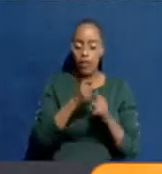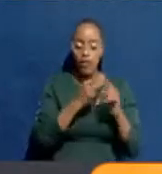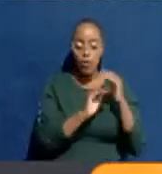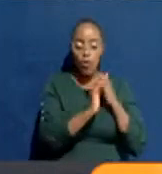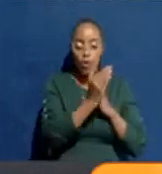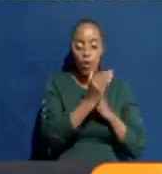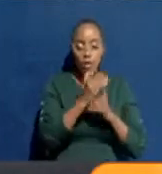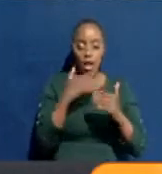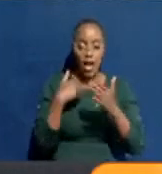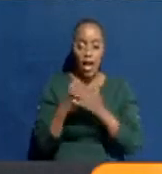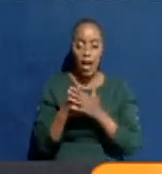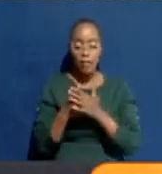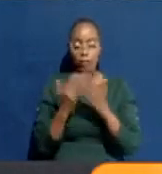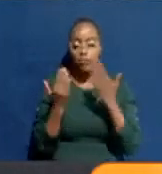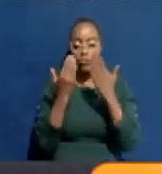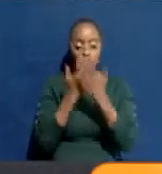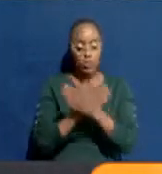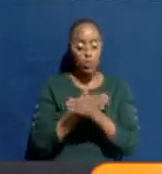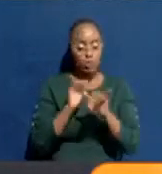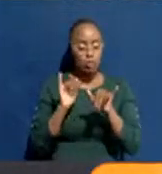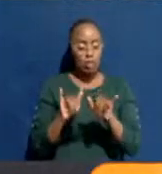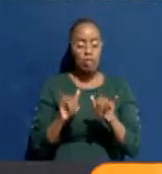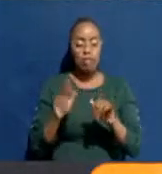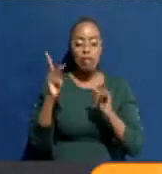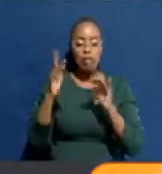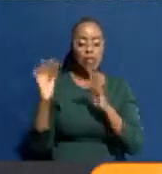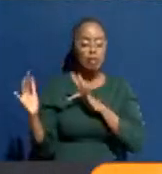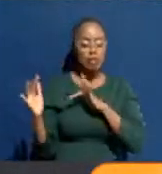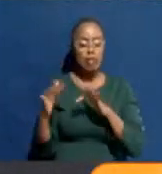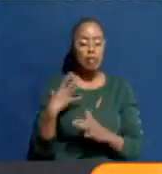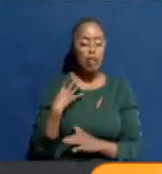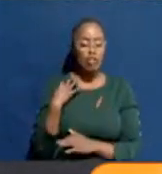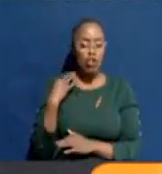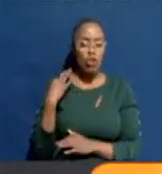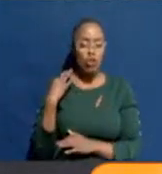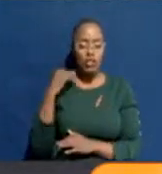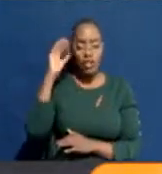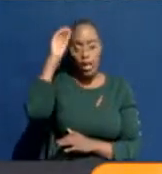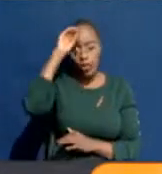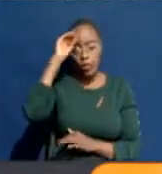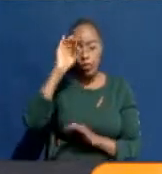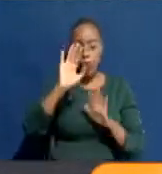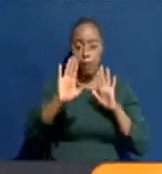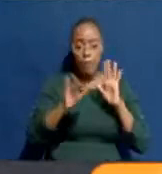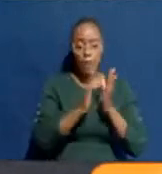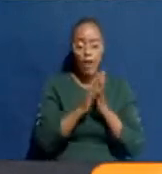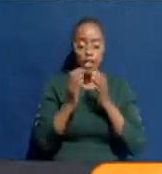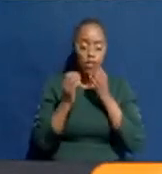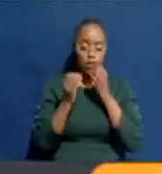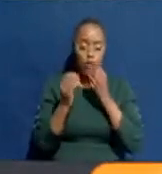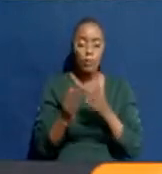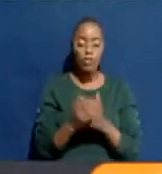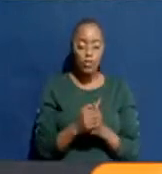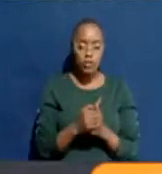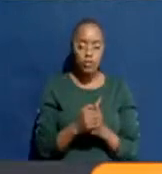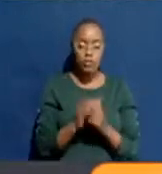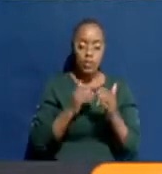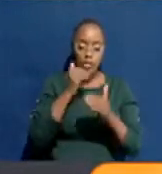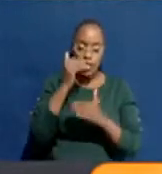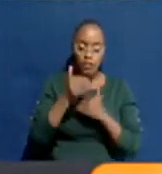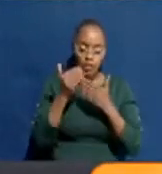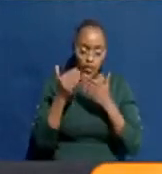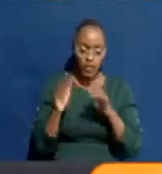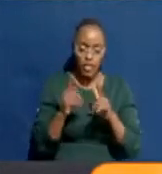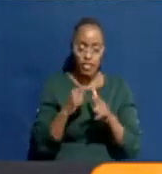morning up to late at night. Many Kenyans volunteered their opinions and their information. After that